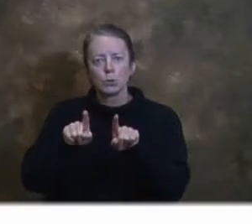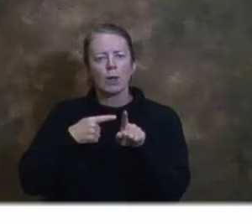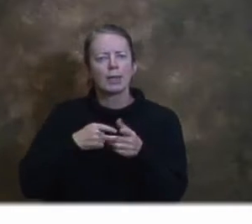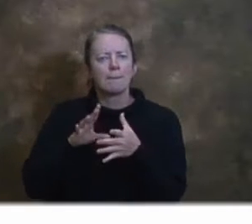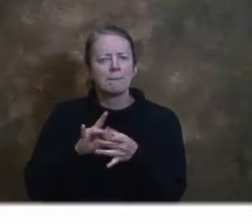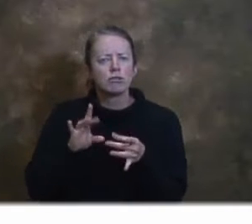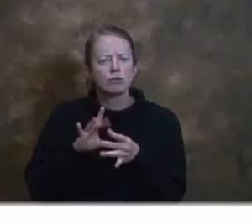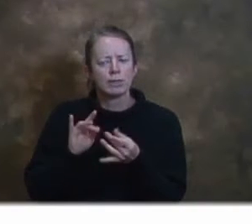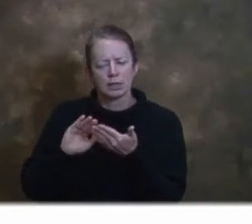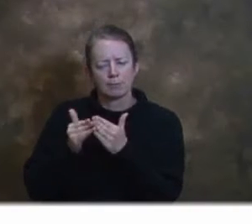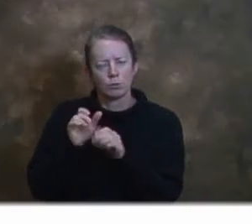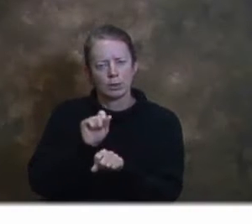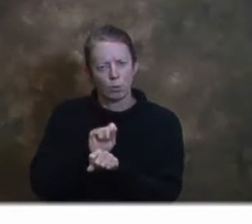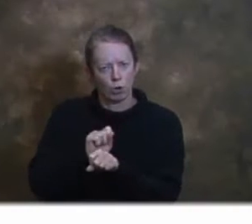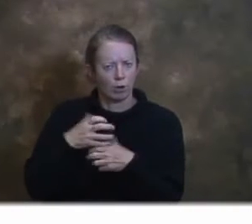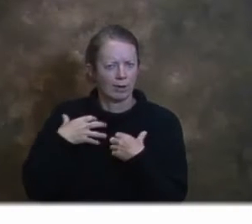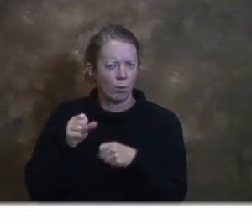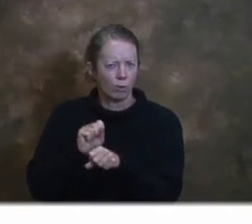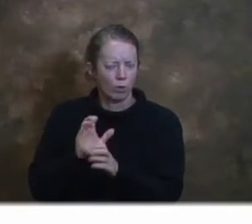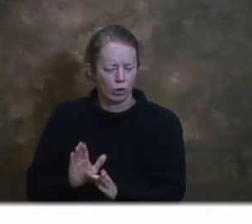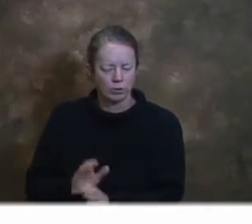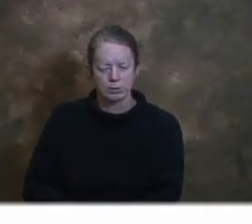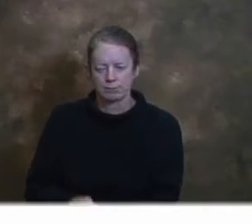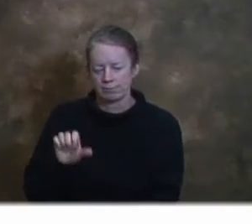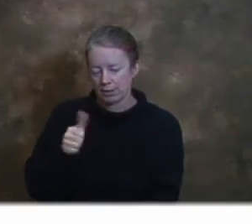the work of the community health workers, another